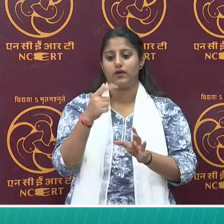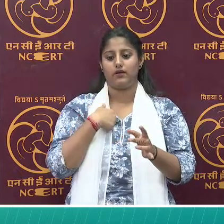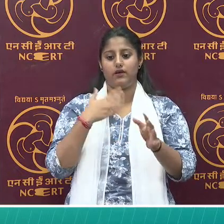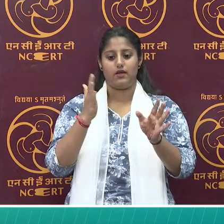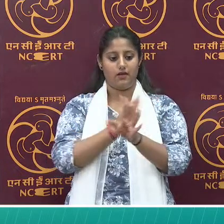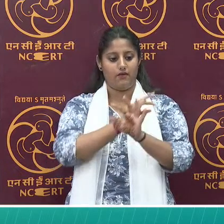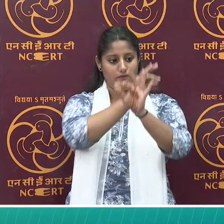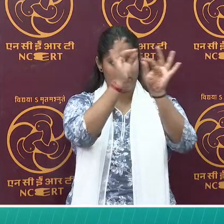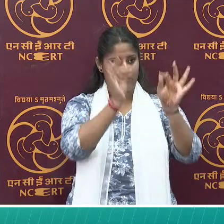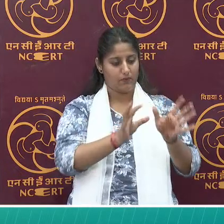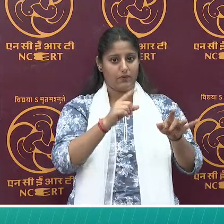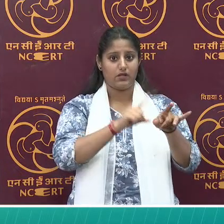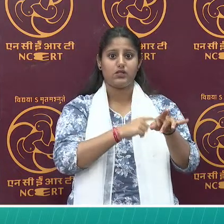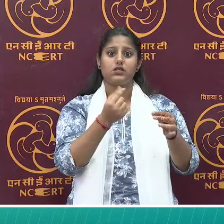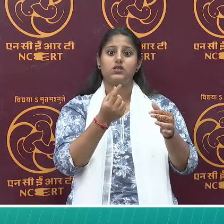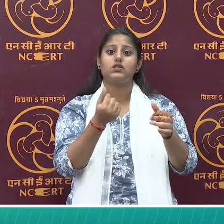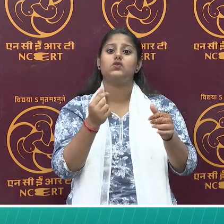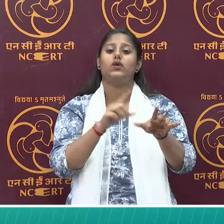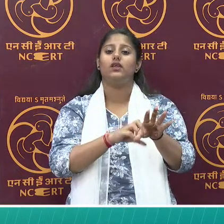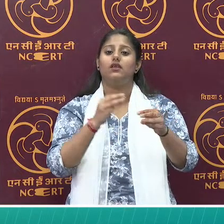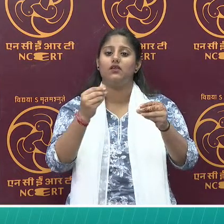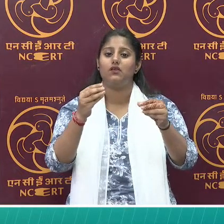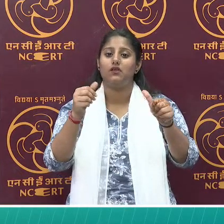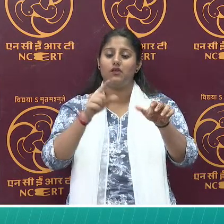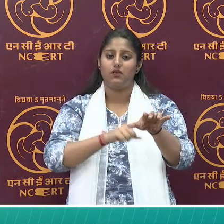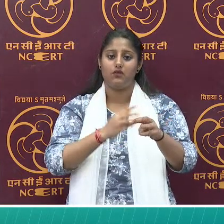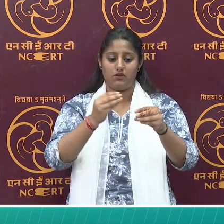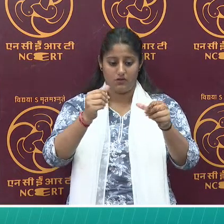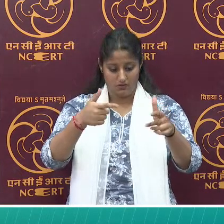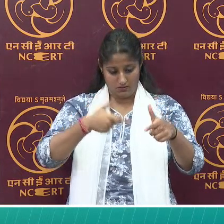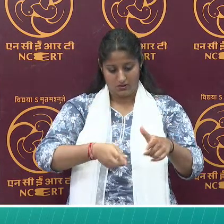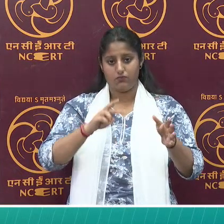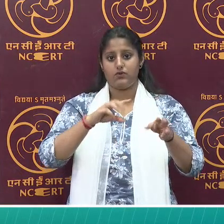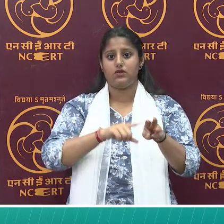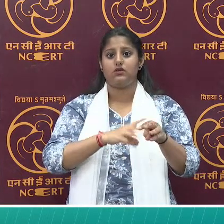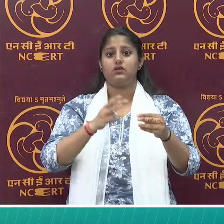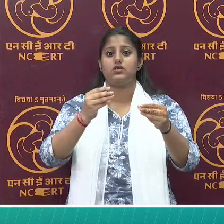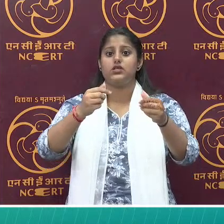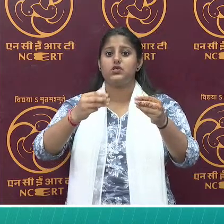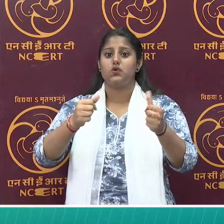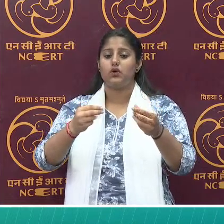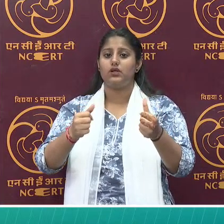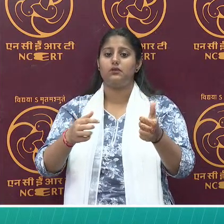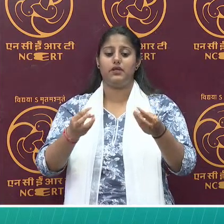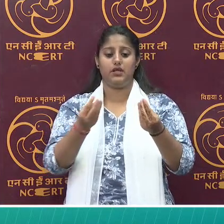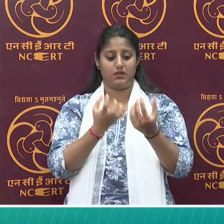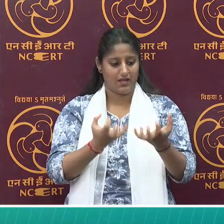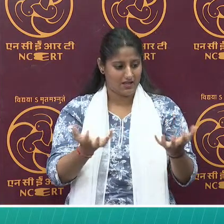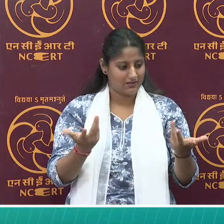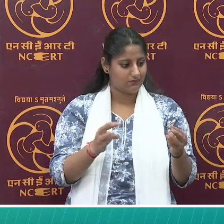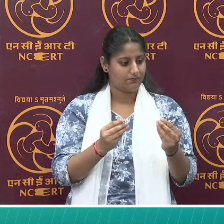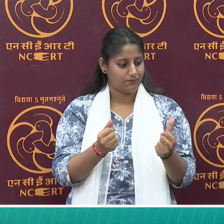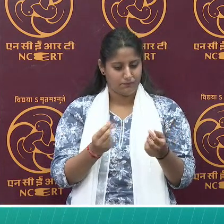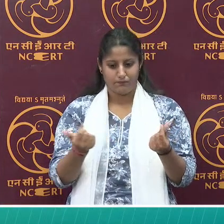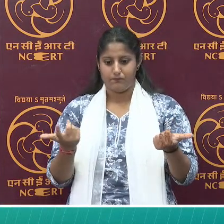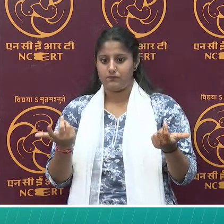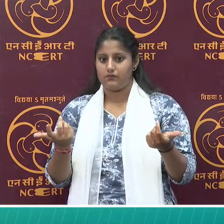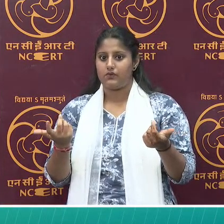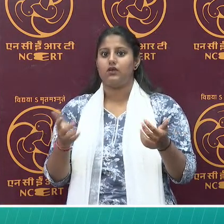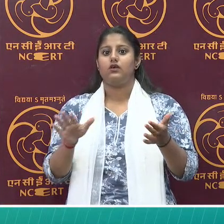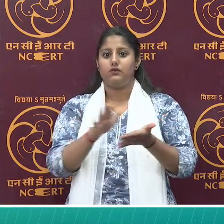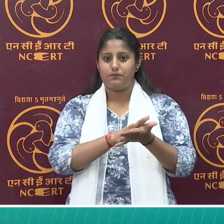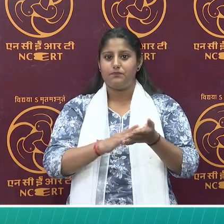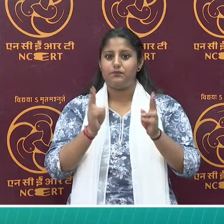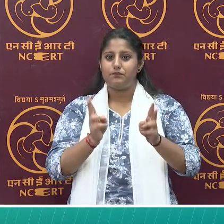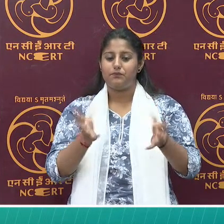our soil. So, that is called as soil needs to be turned and it needs to be loosened. Right. Why? So